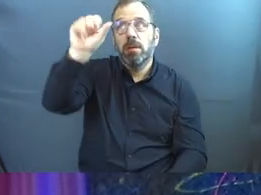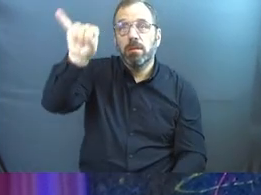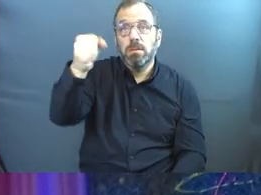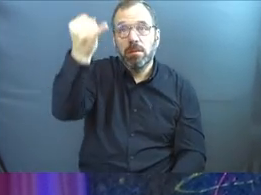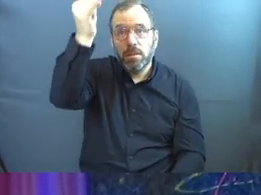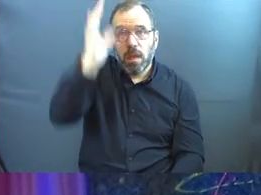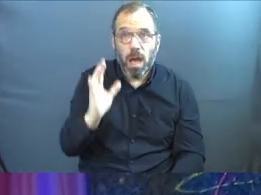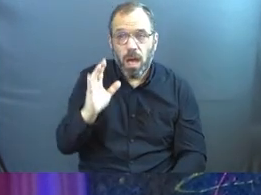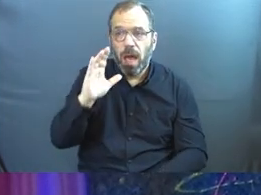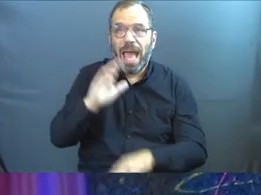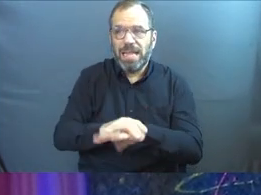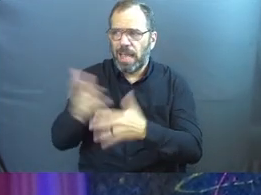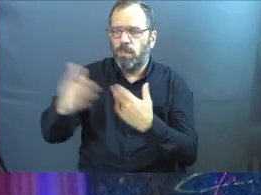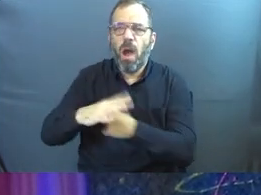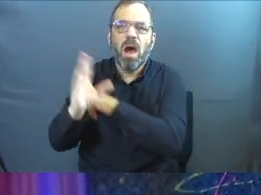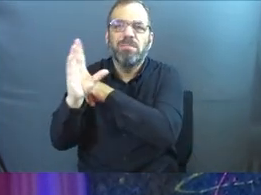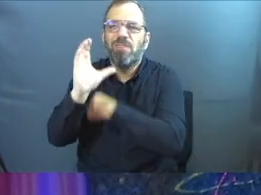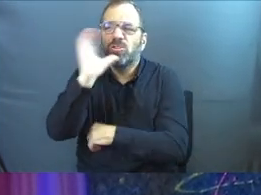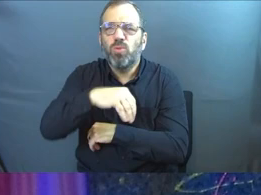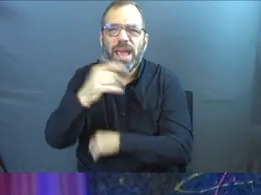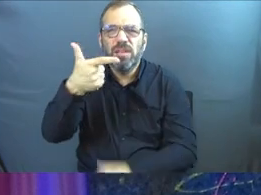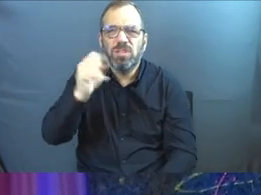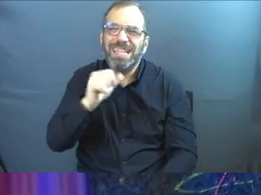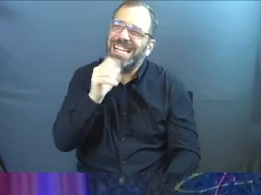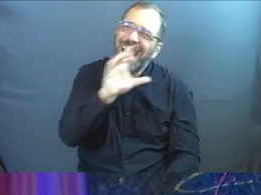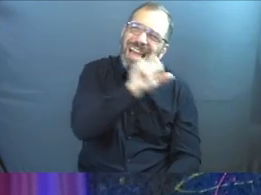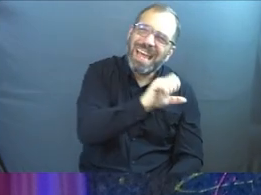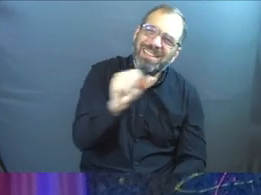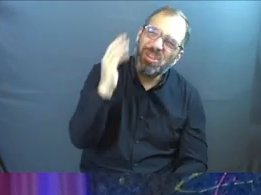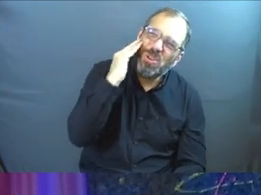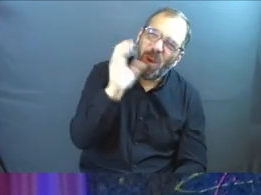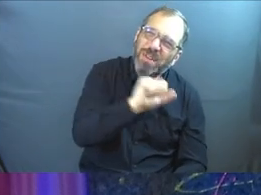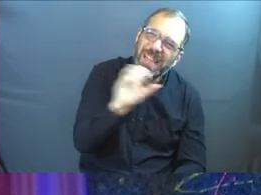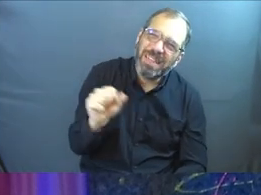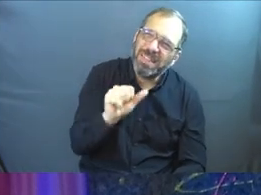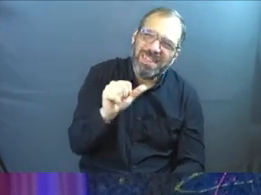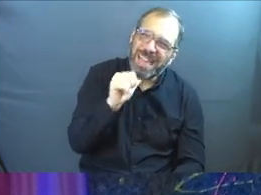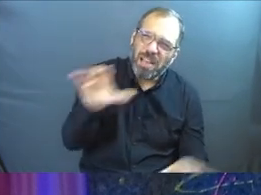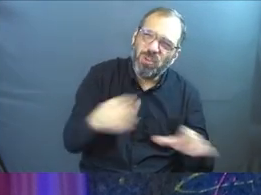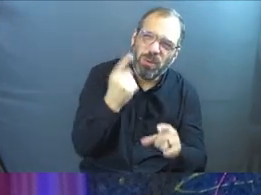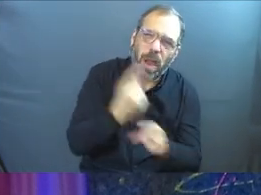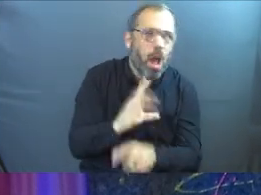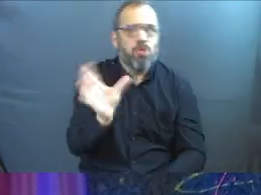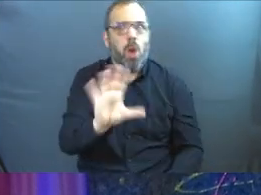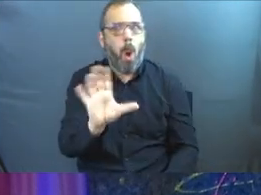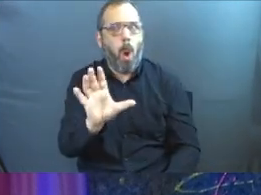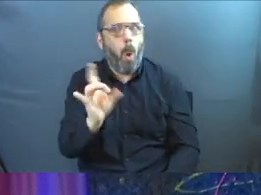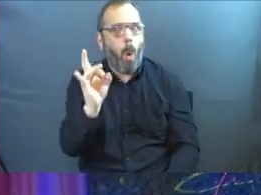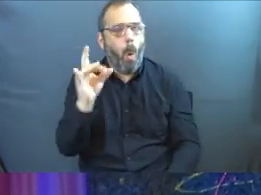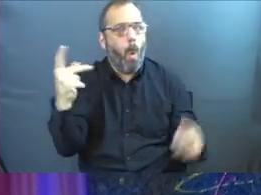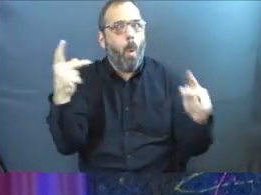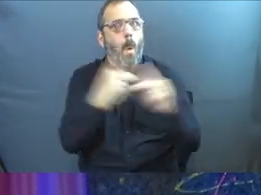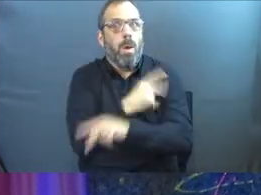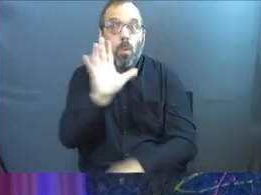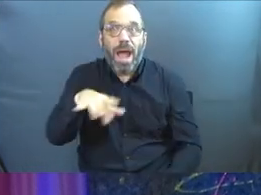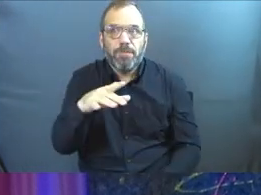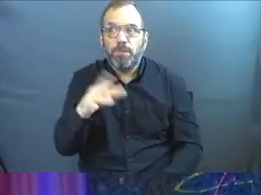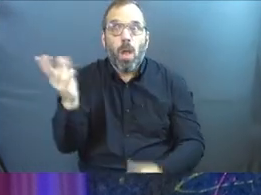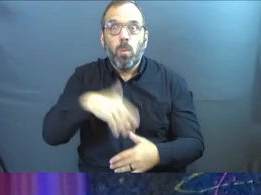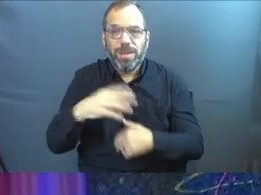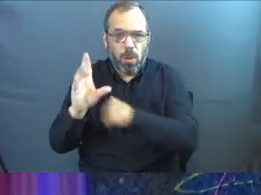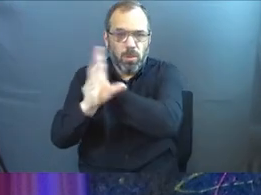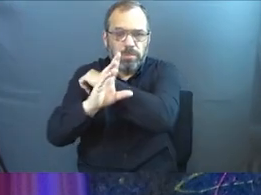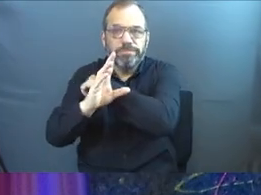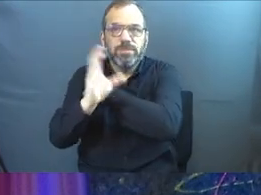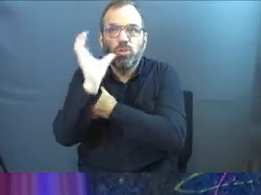they had brought foreign gods in. And it's not just Sunday school, like you weren't doing the right thing, right? It's like, no, it's so much more than that. Because when you brought those